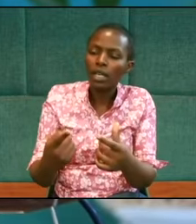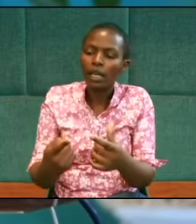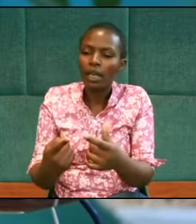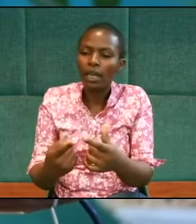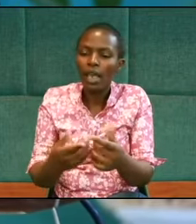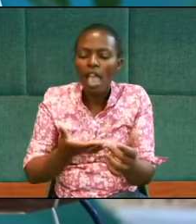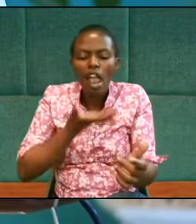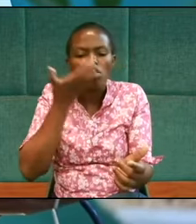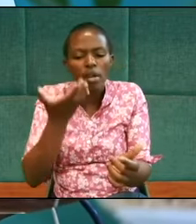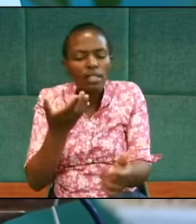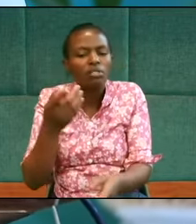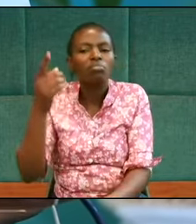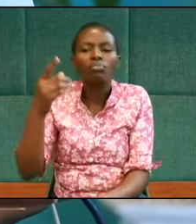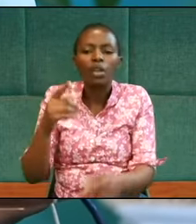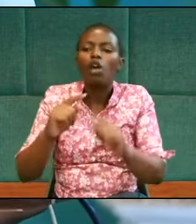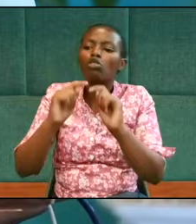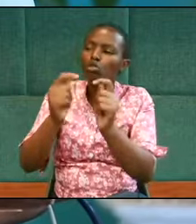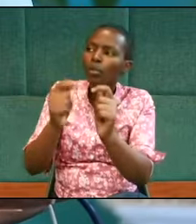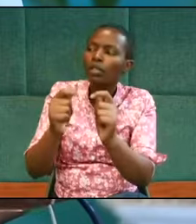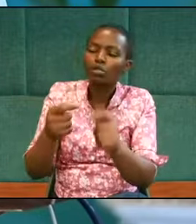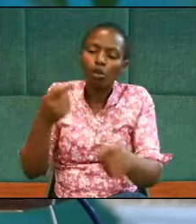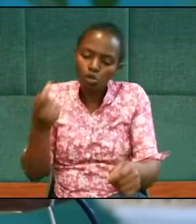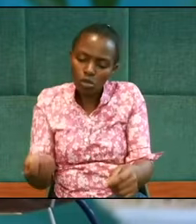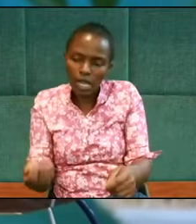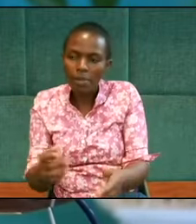ignorance. So this evening,